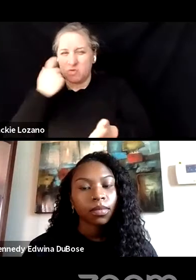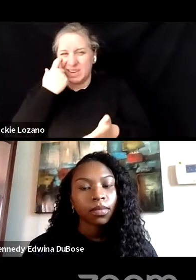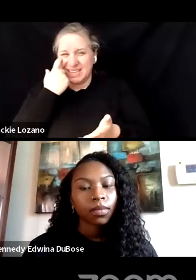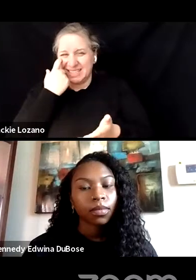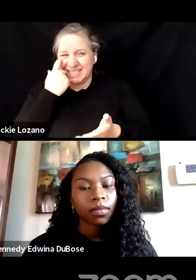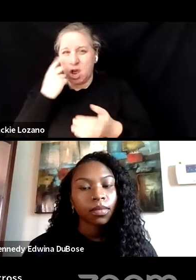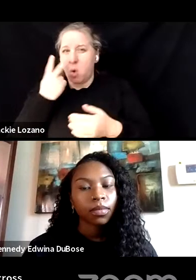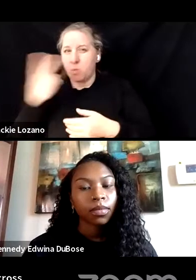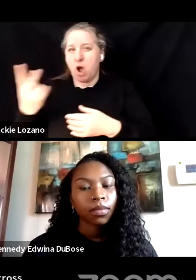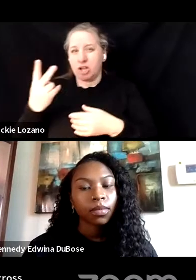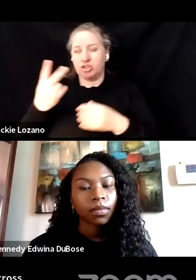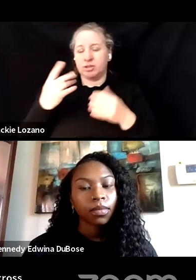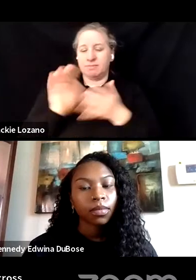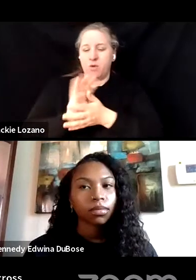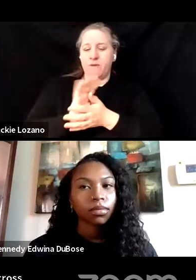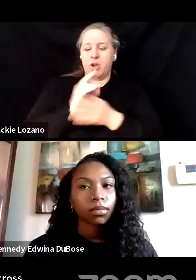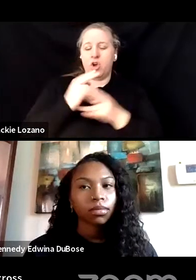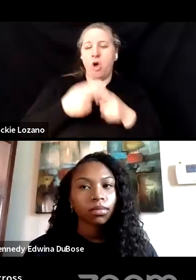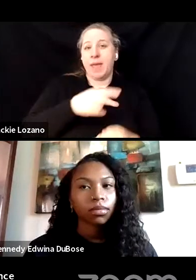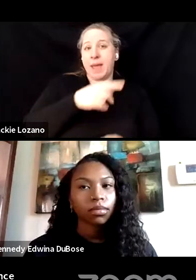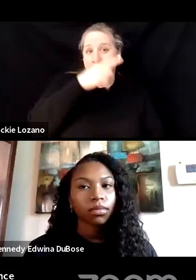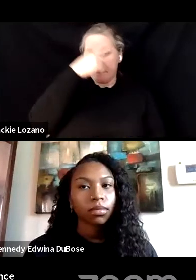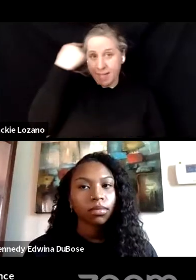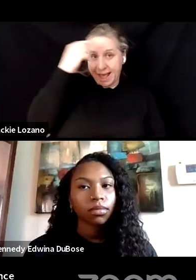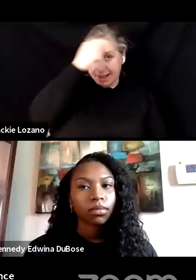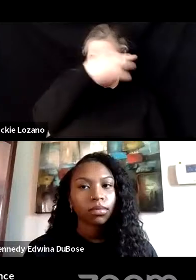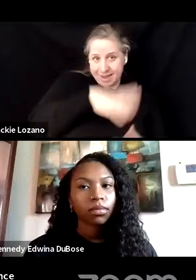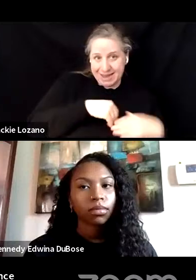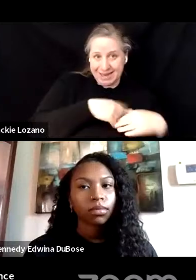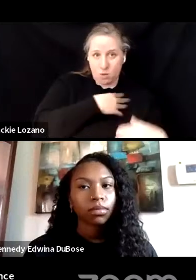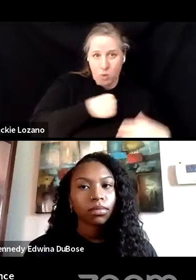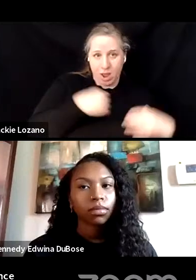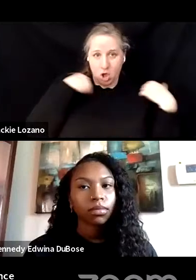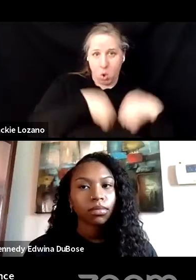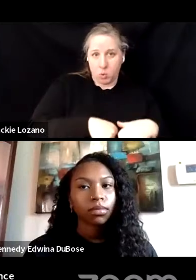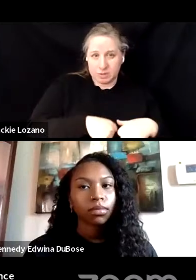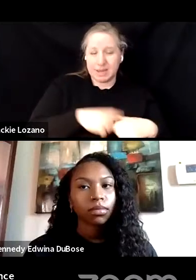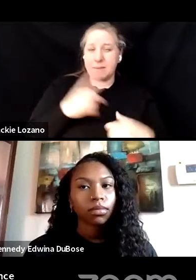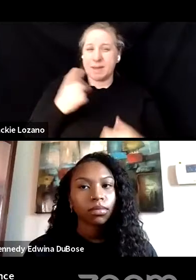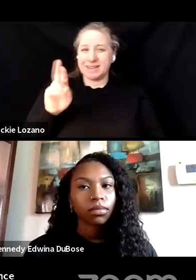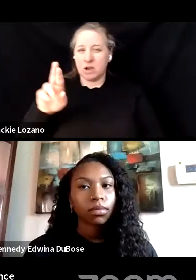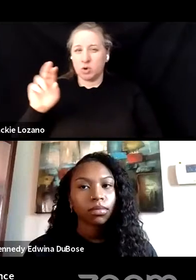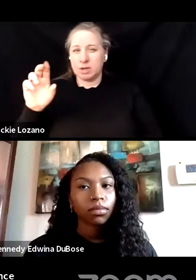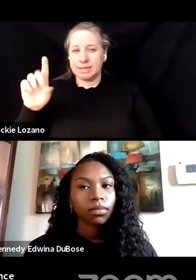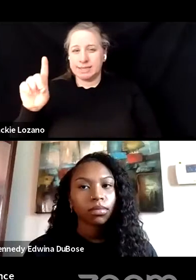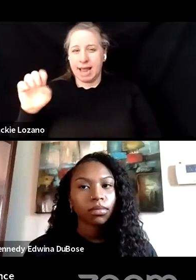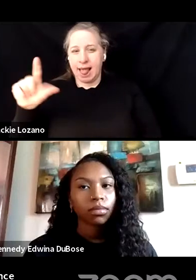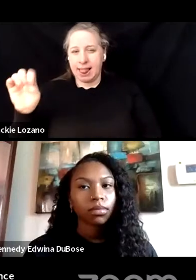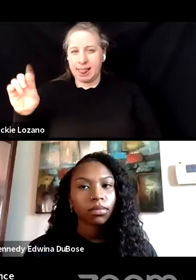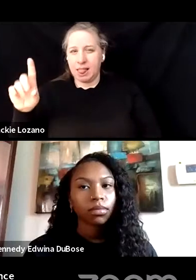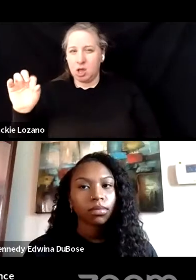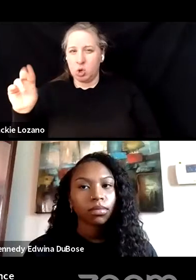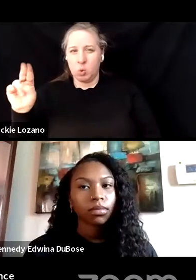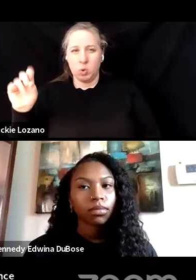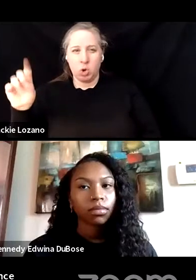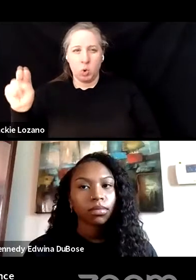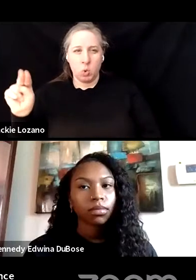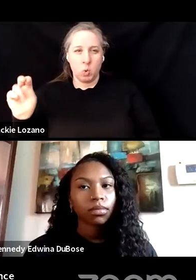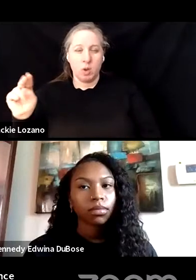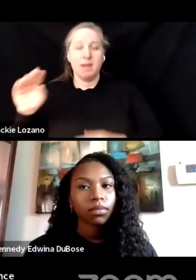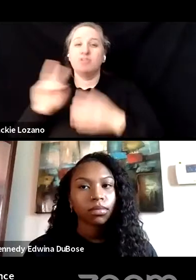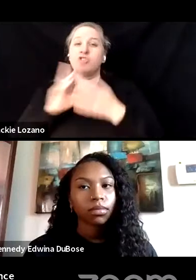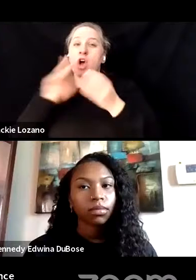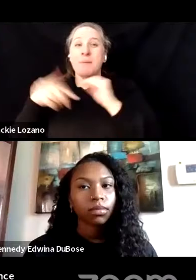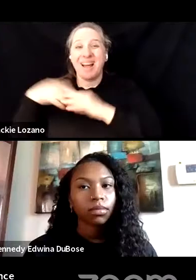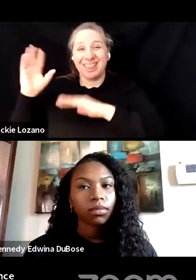Black Men in White Coats by Dr. Dale Okorodudu, which talks about the fact that less than 2% of the sort of physicians